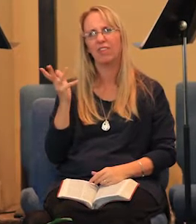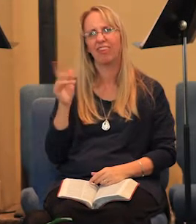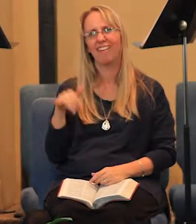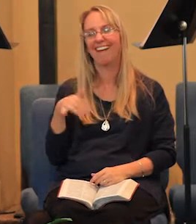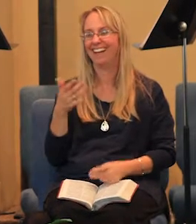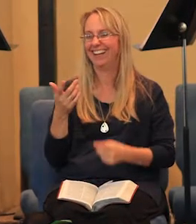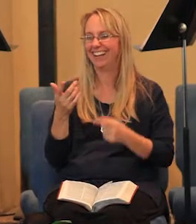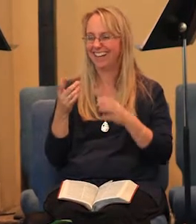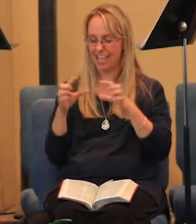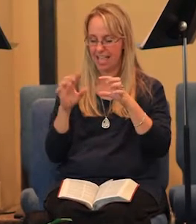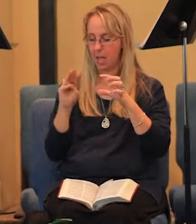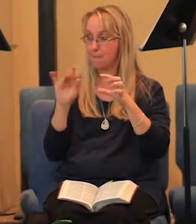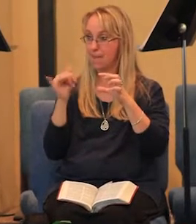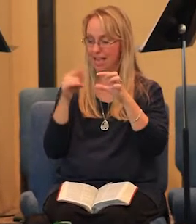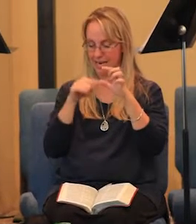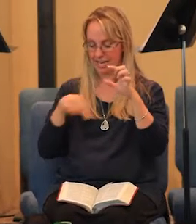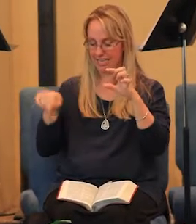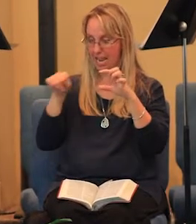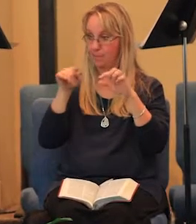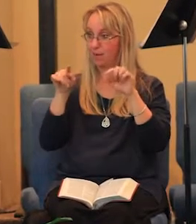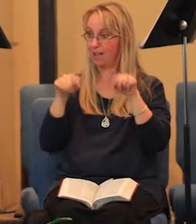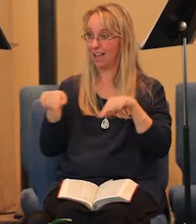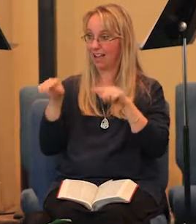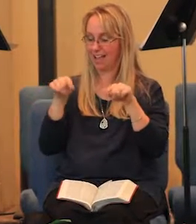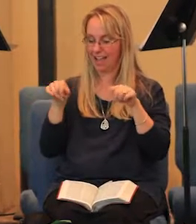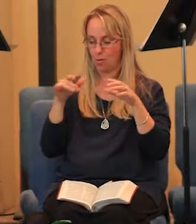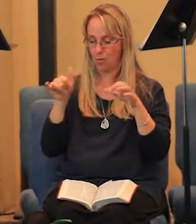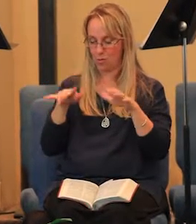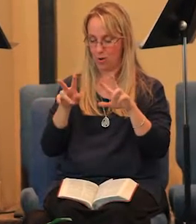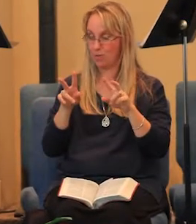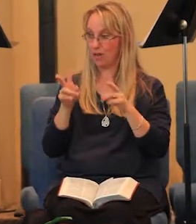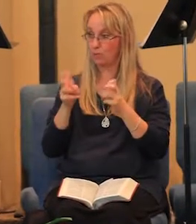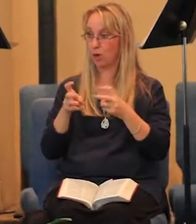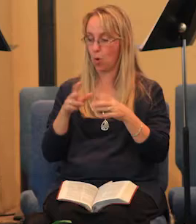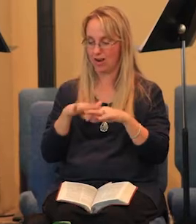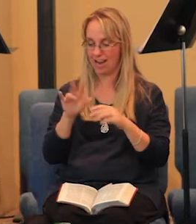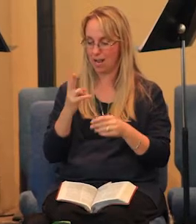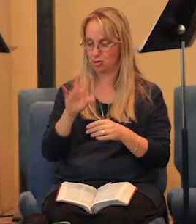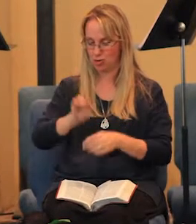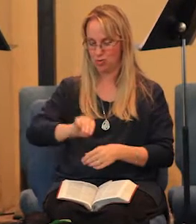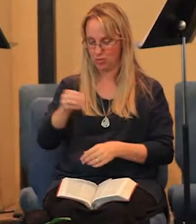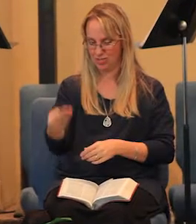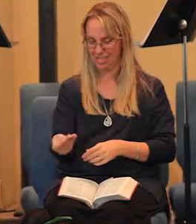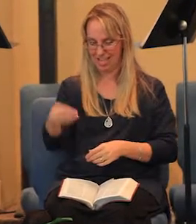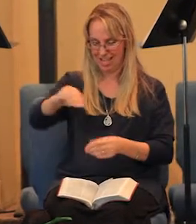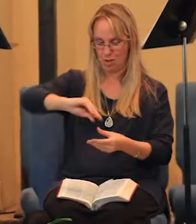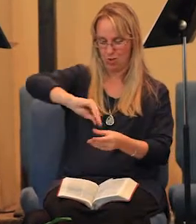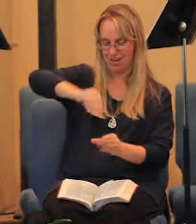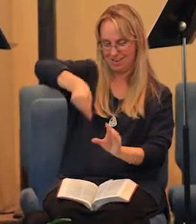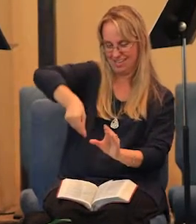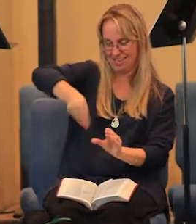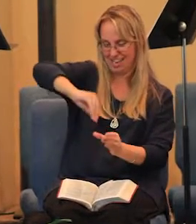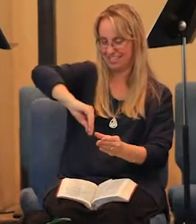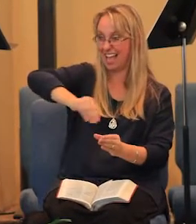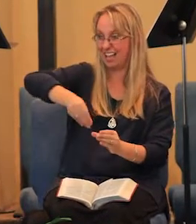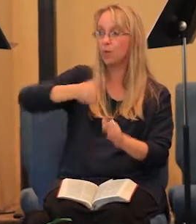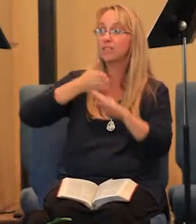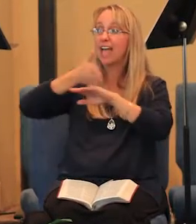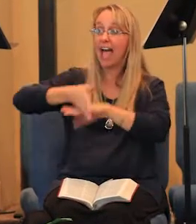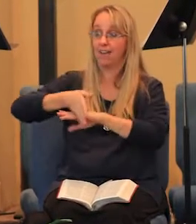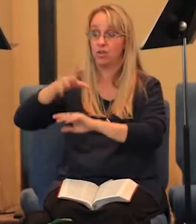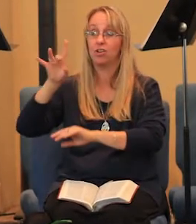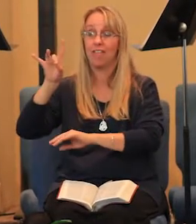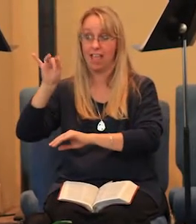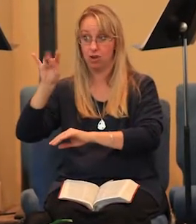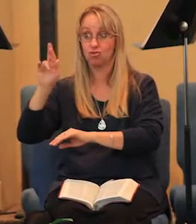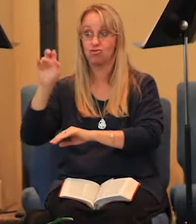tape, a magnetic tape that they would record stuff on, and we loved it. Had two sides, and it was after the 8-track tape in which